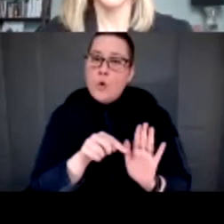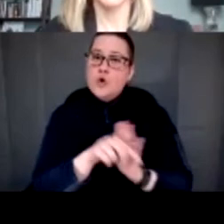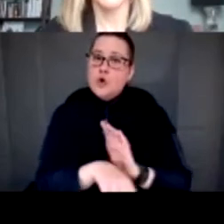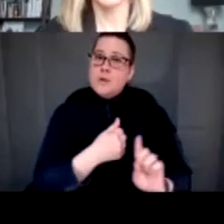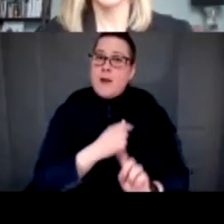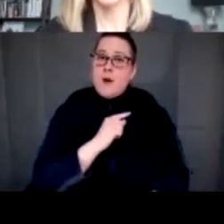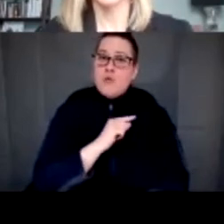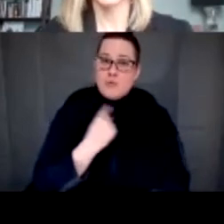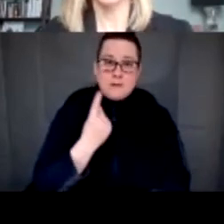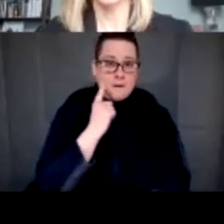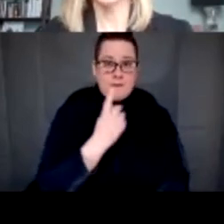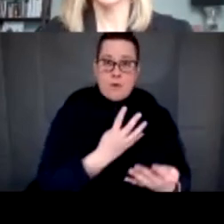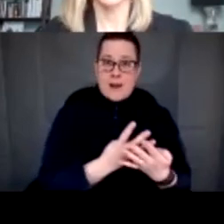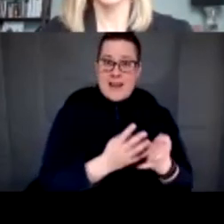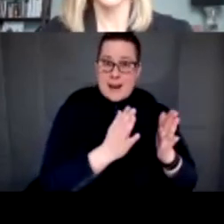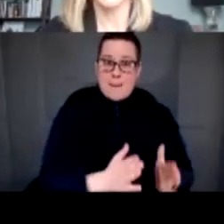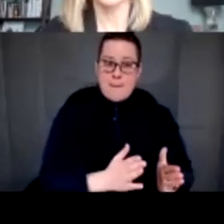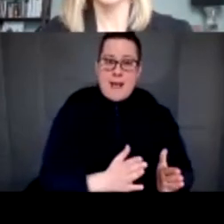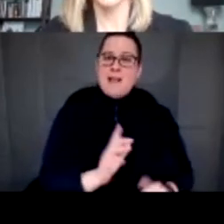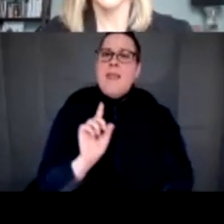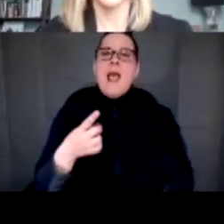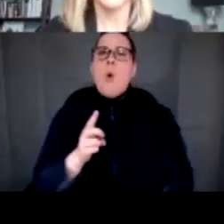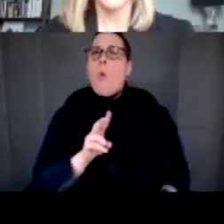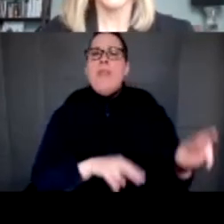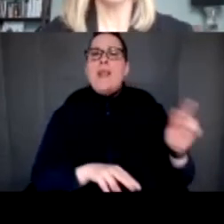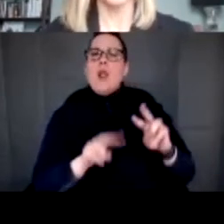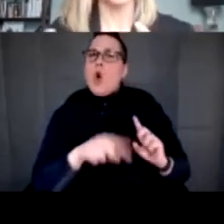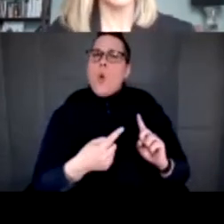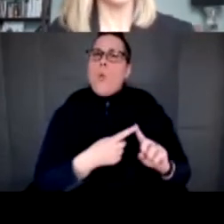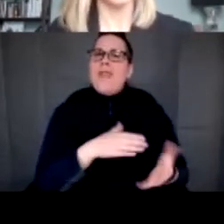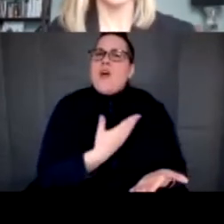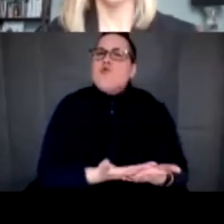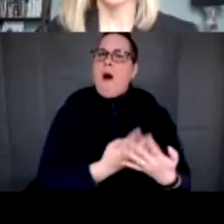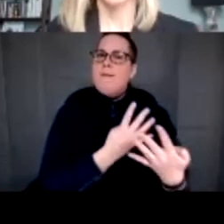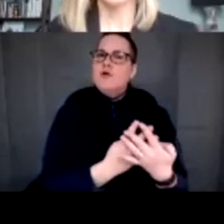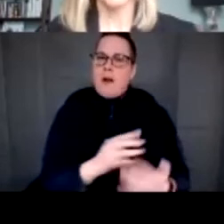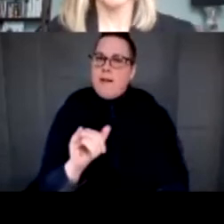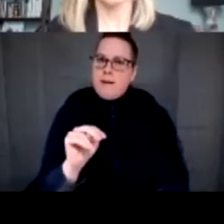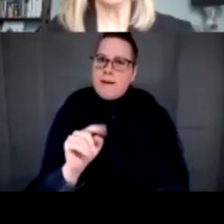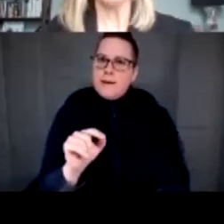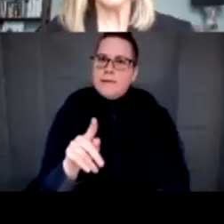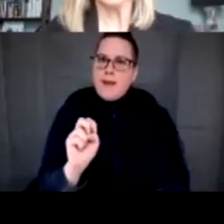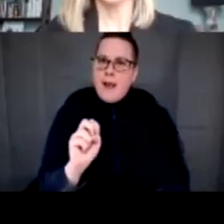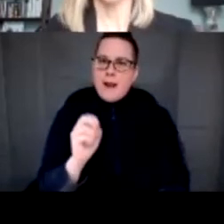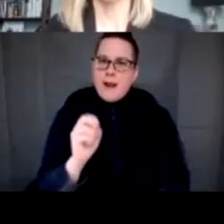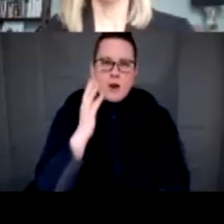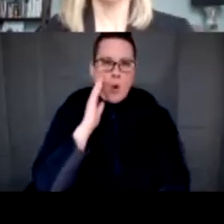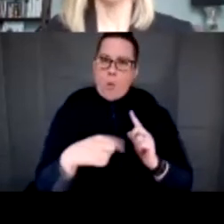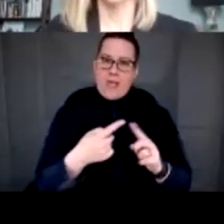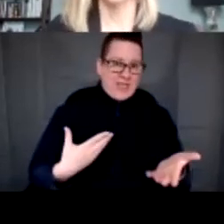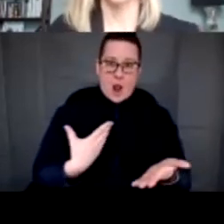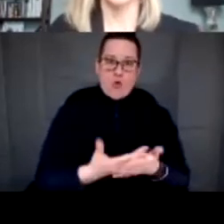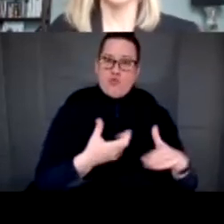in inmates is really only assessed at intake. Intake meaning, when they are admitted